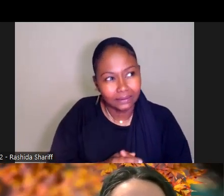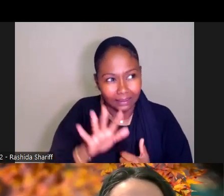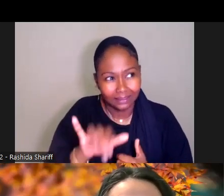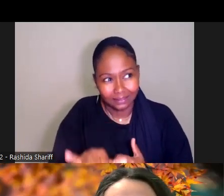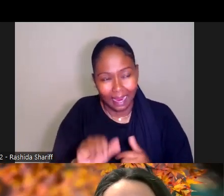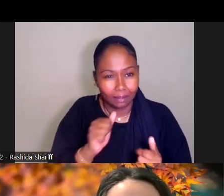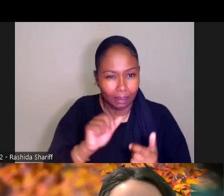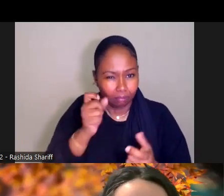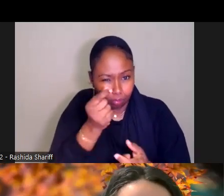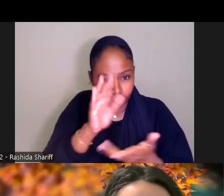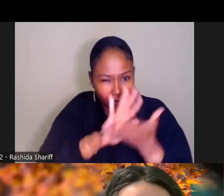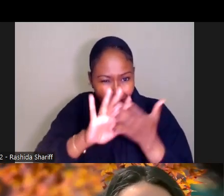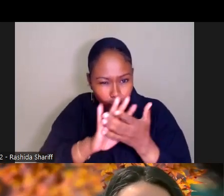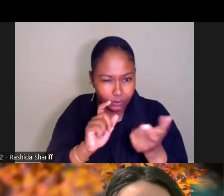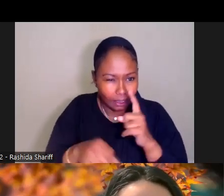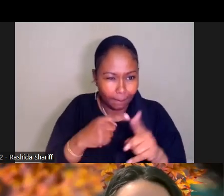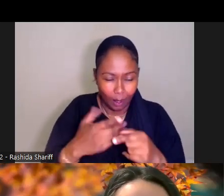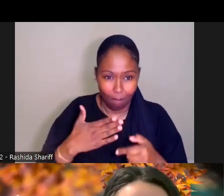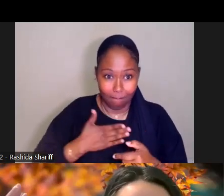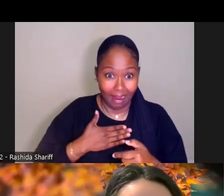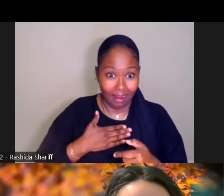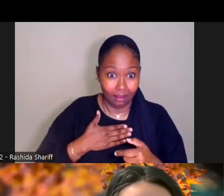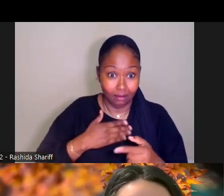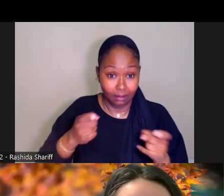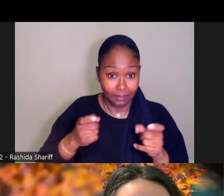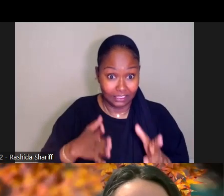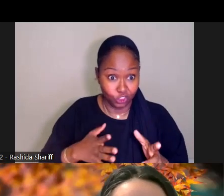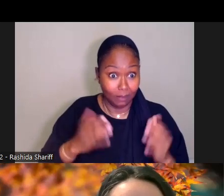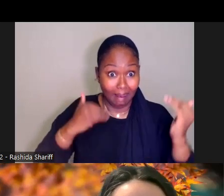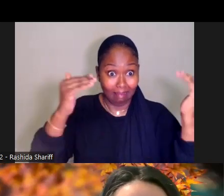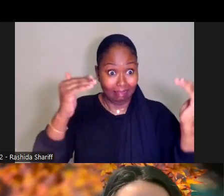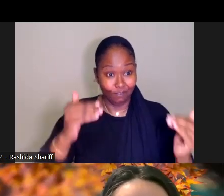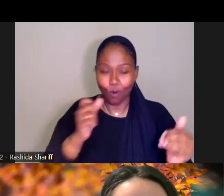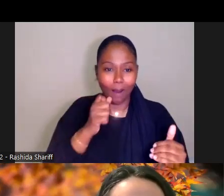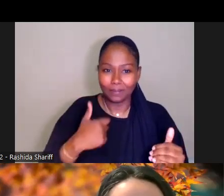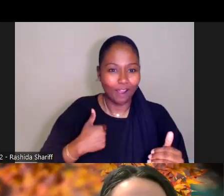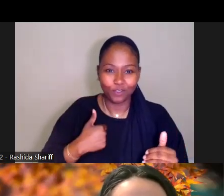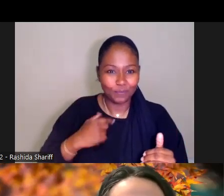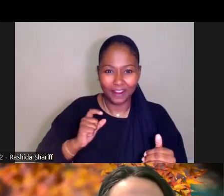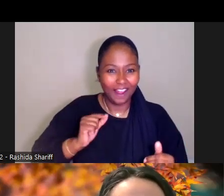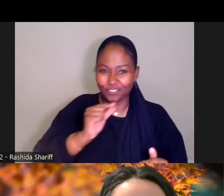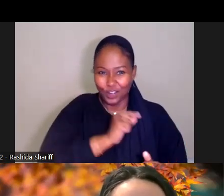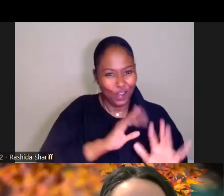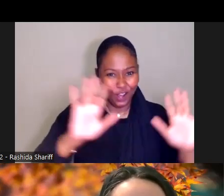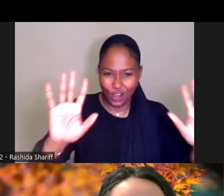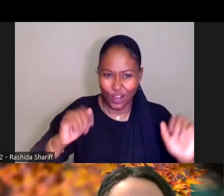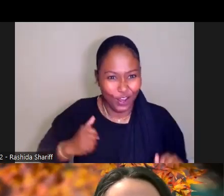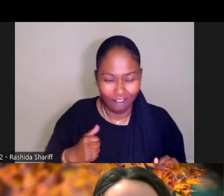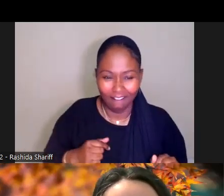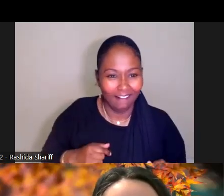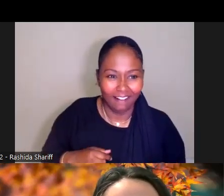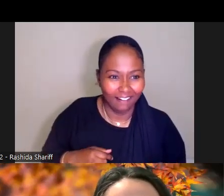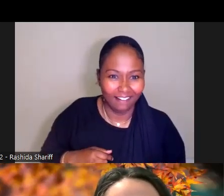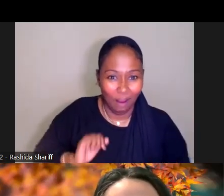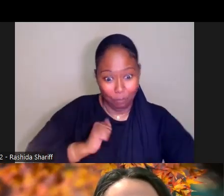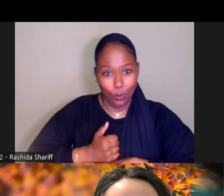kind of confusing about like what level my position is. I'm definitely not a governor appointee, so please know that I'm walking out of here, but I'm